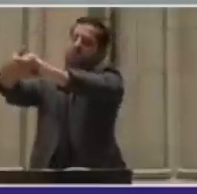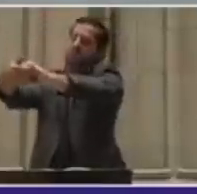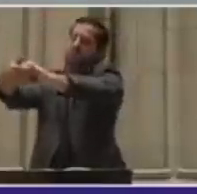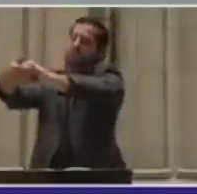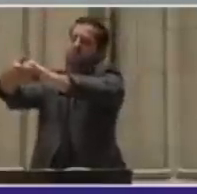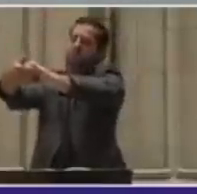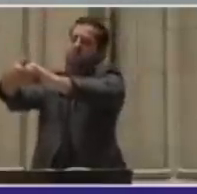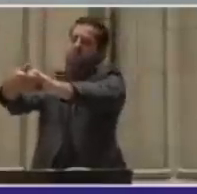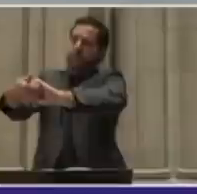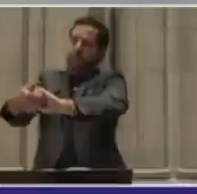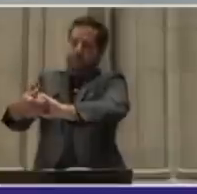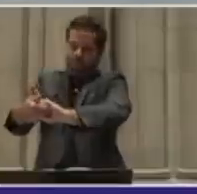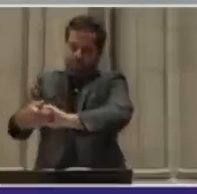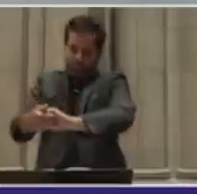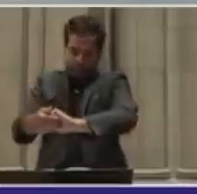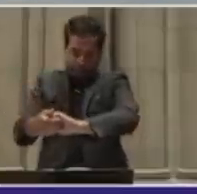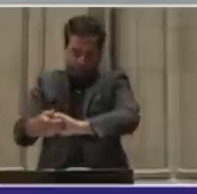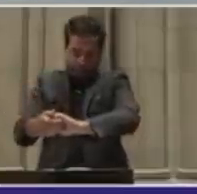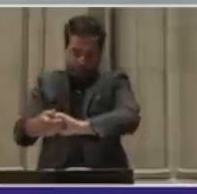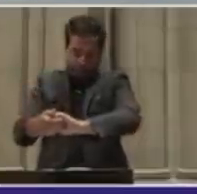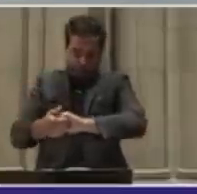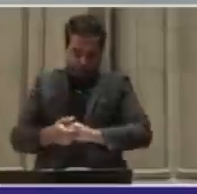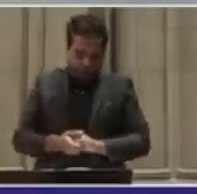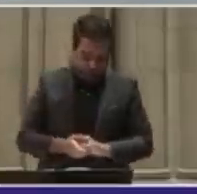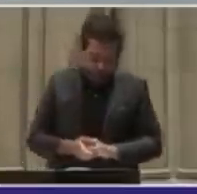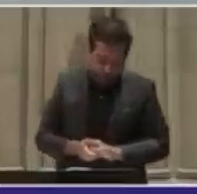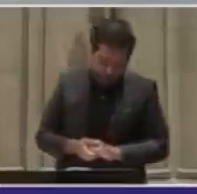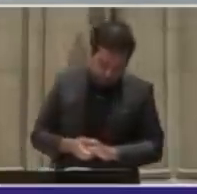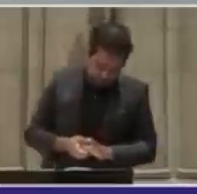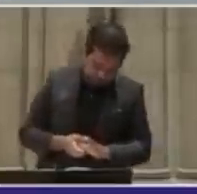hold my hand.